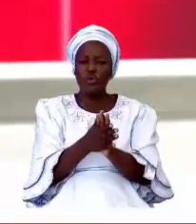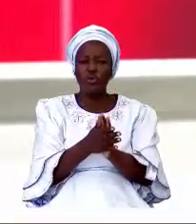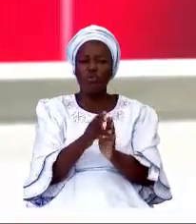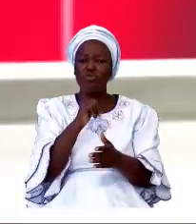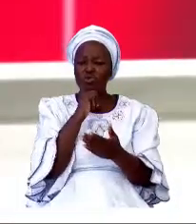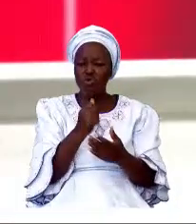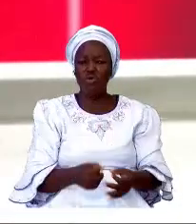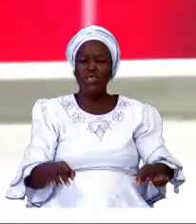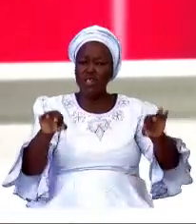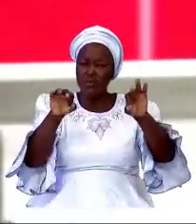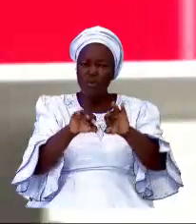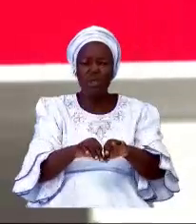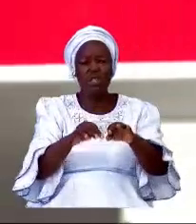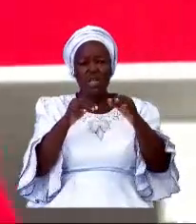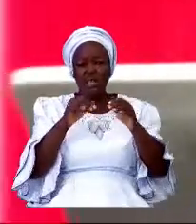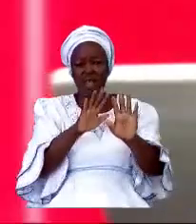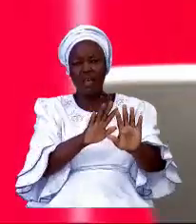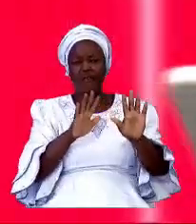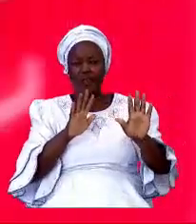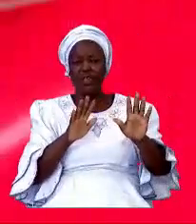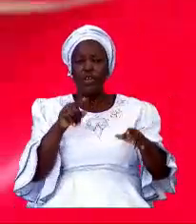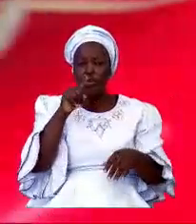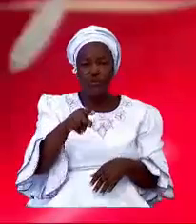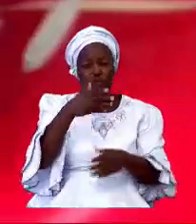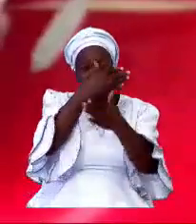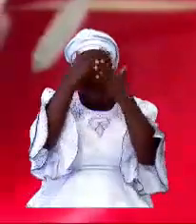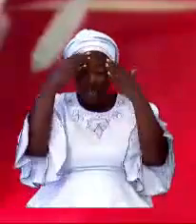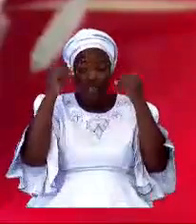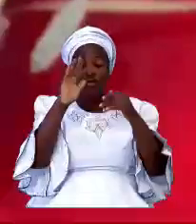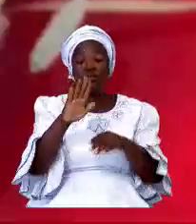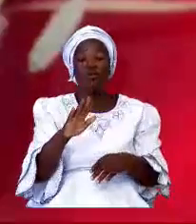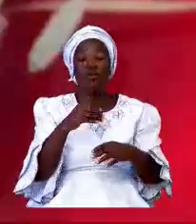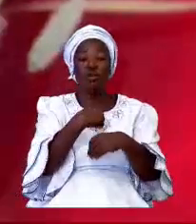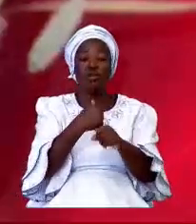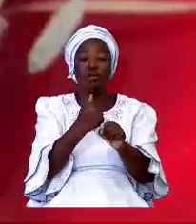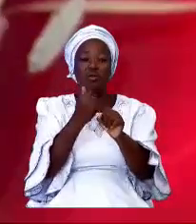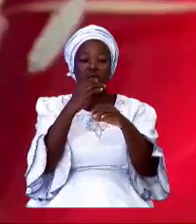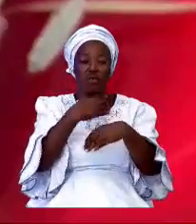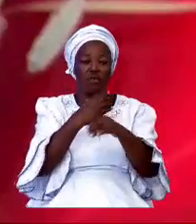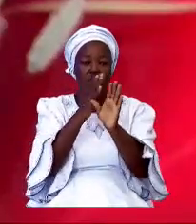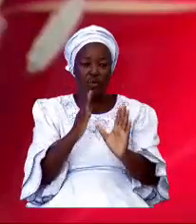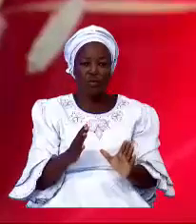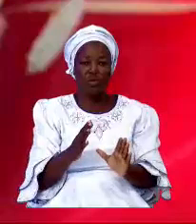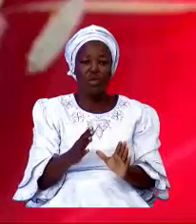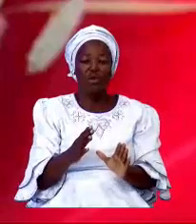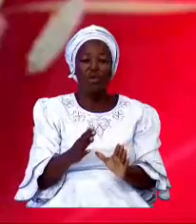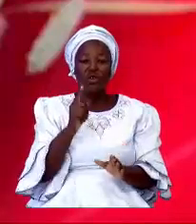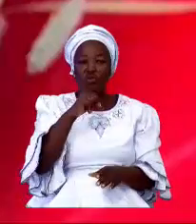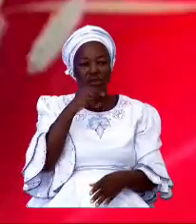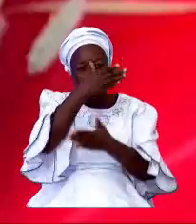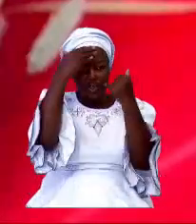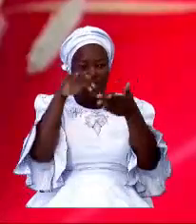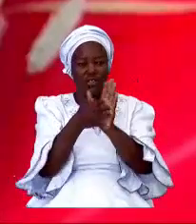maker. Anytime you become unnecessarily afraid, you forget your